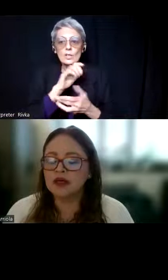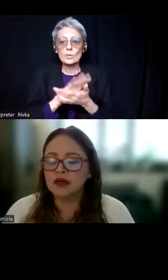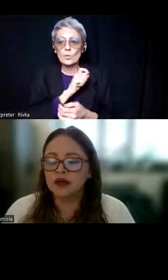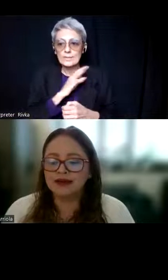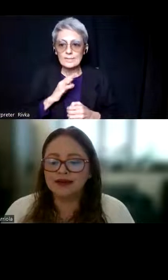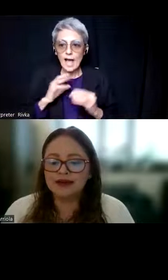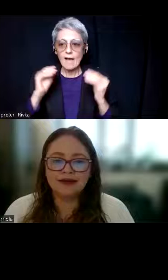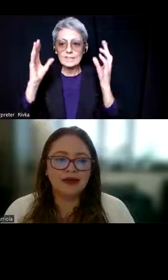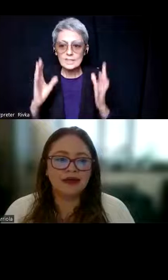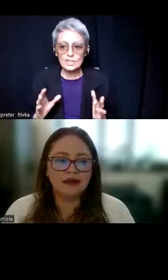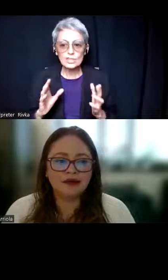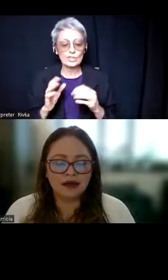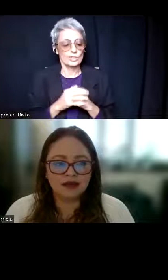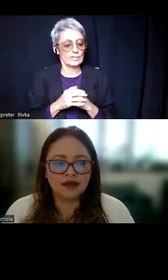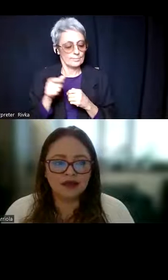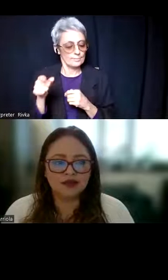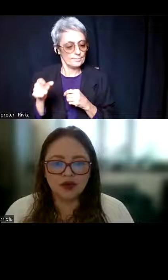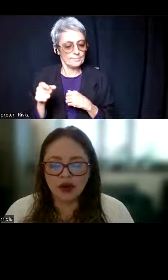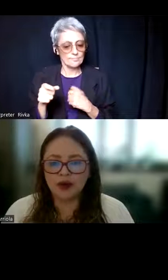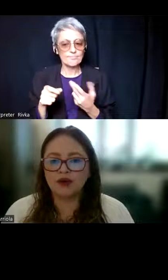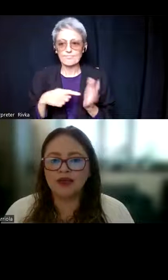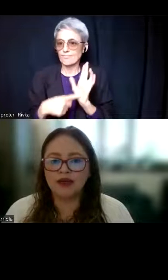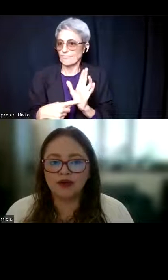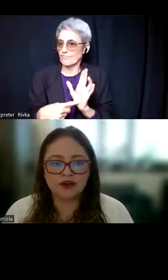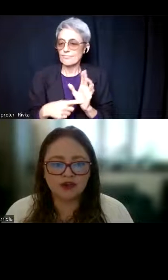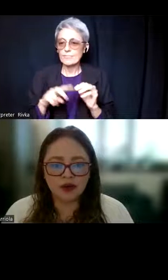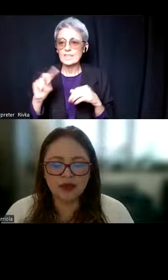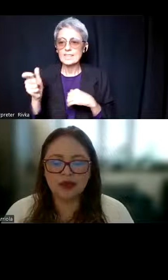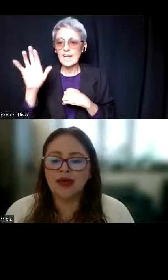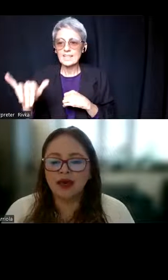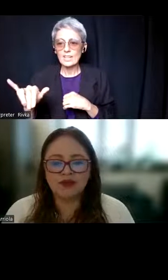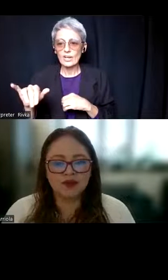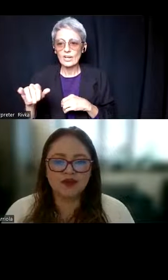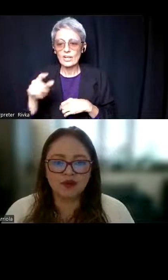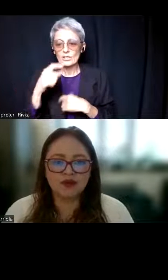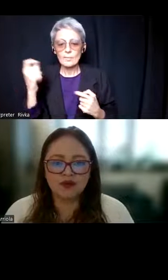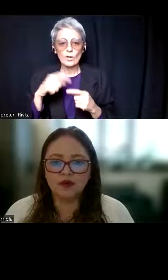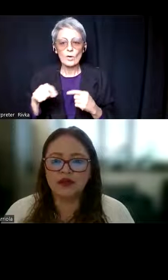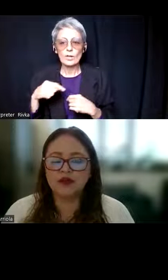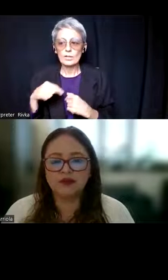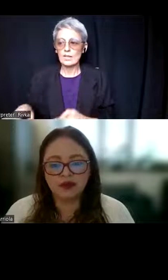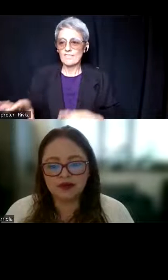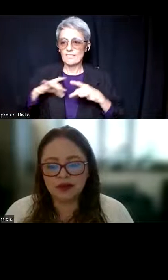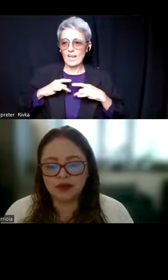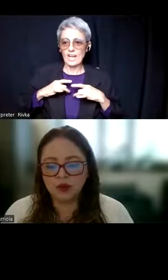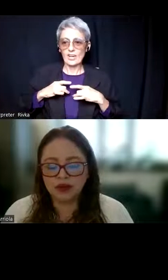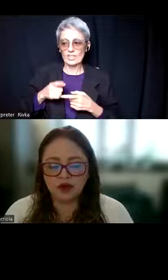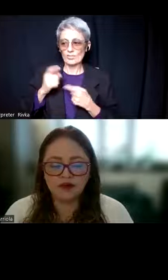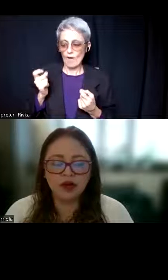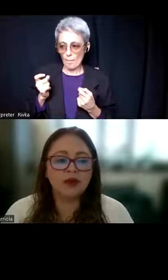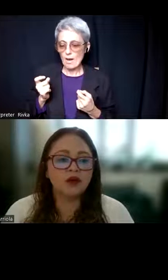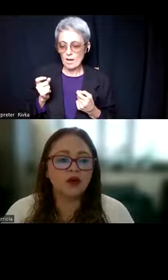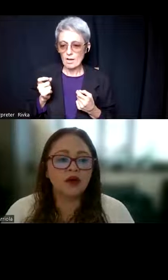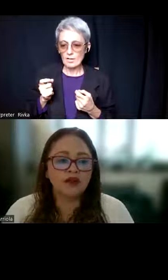teachers indicating secondary trauma or vicarious trauma as a result of what they're experiencing within